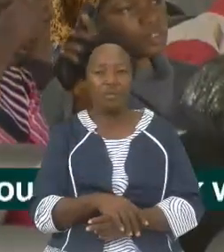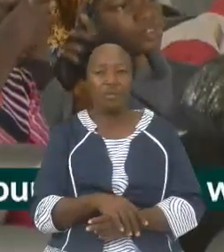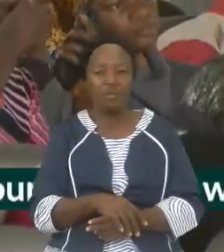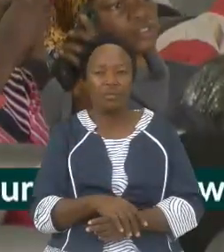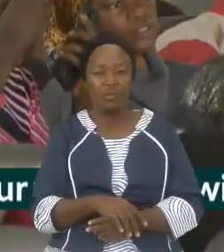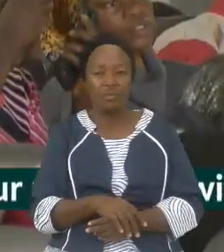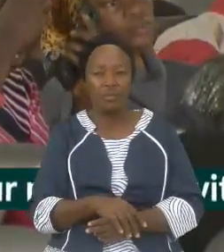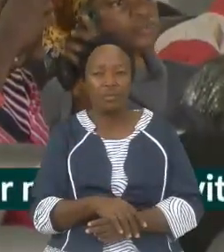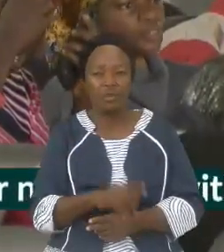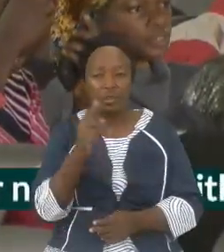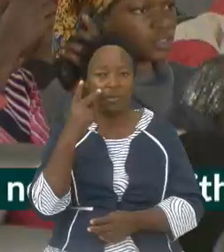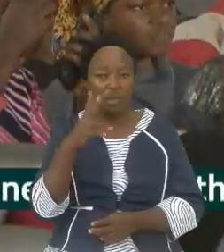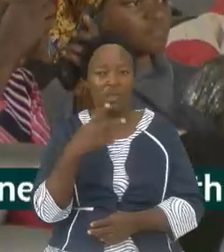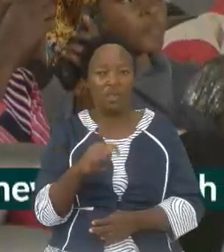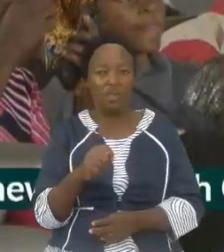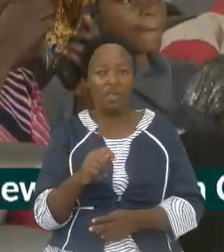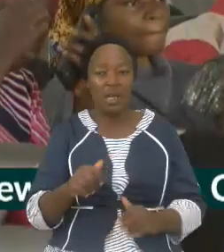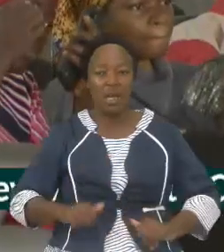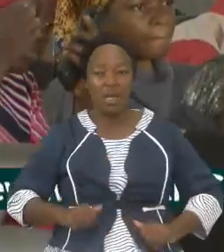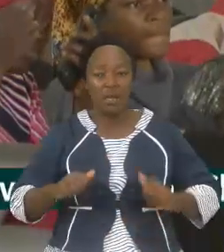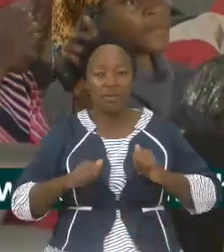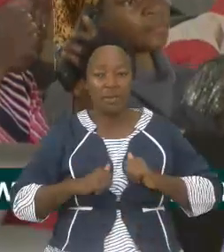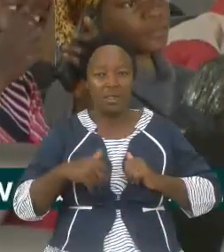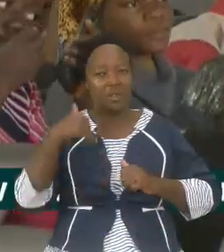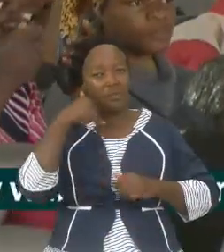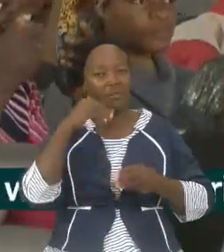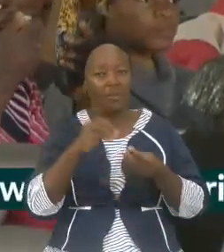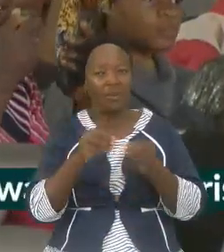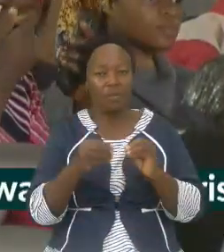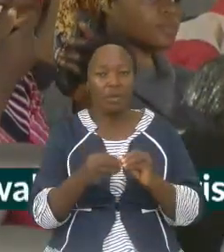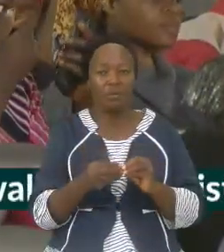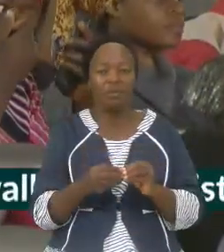you will see the address, the phone number. Send your WhatsApp